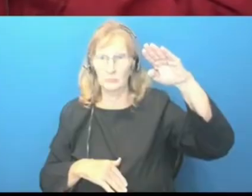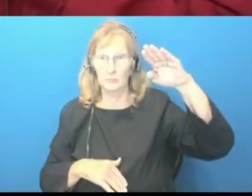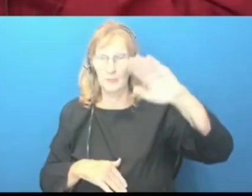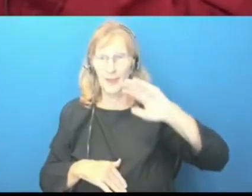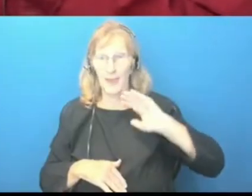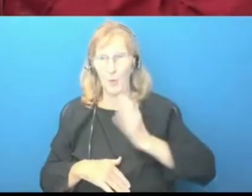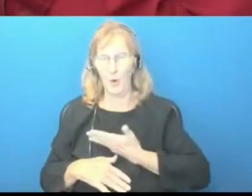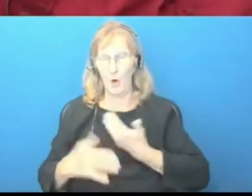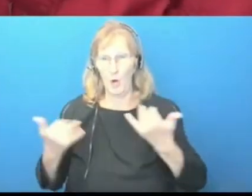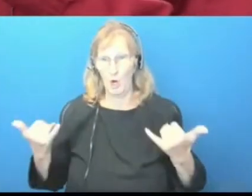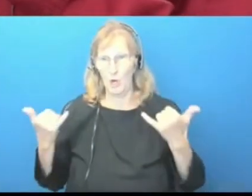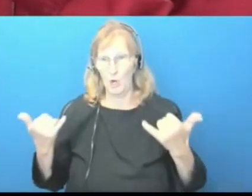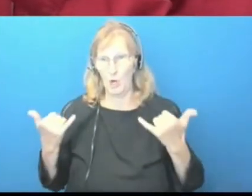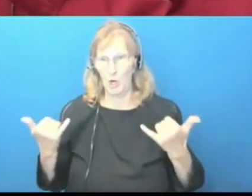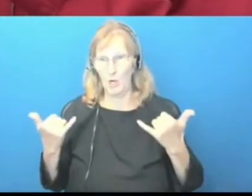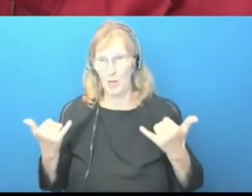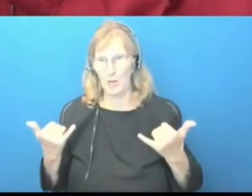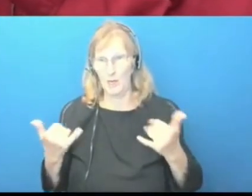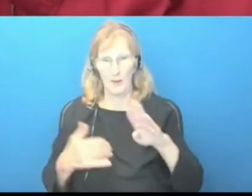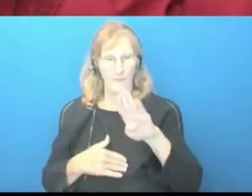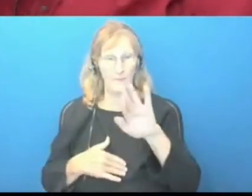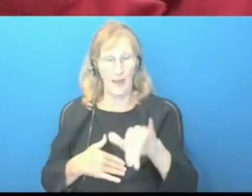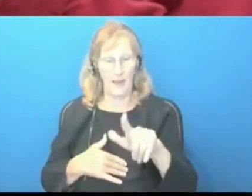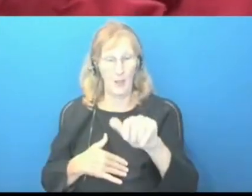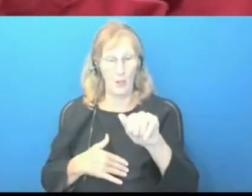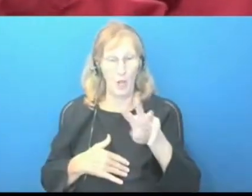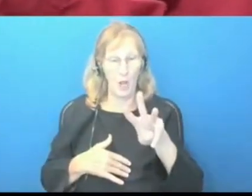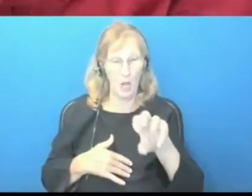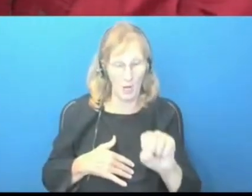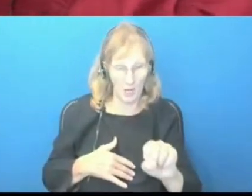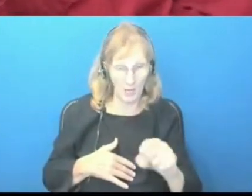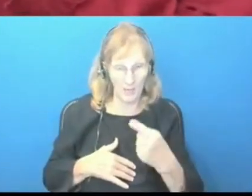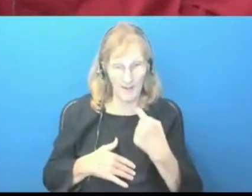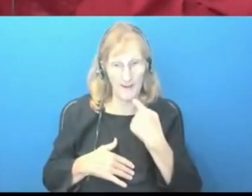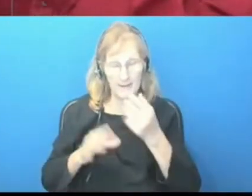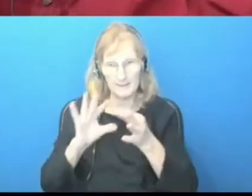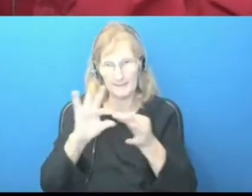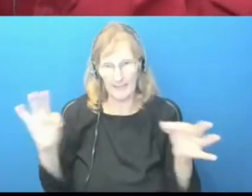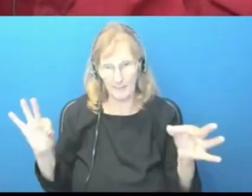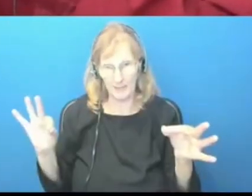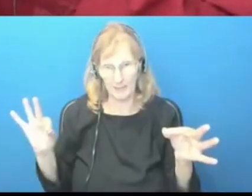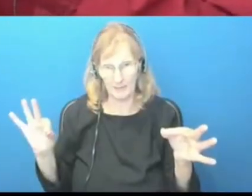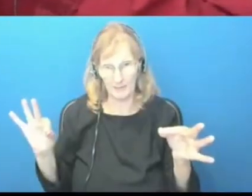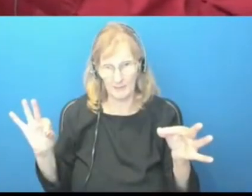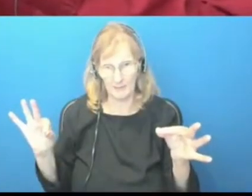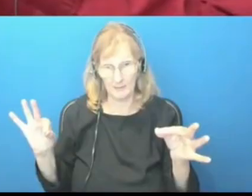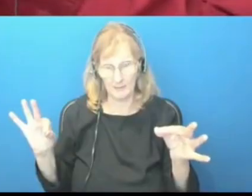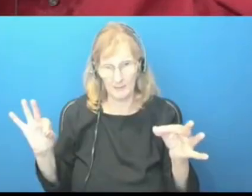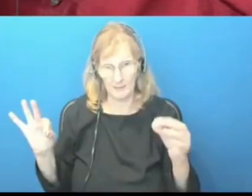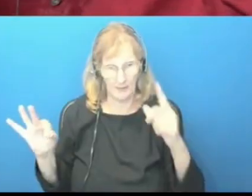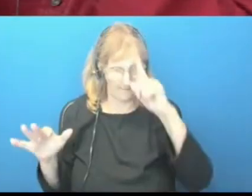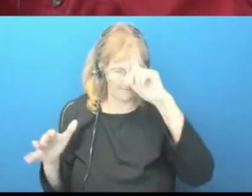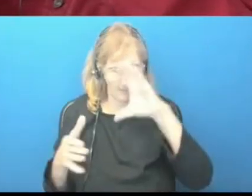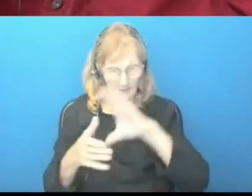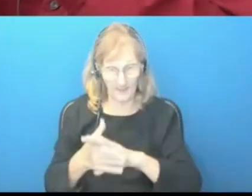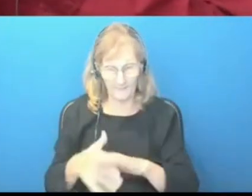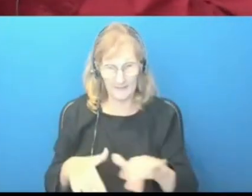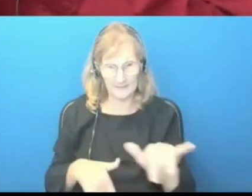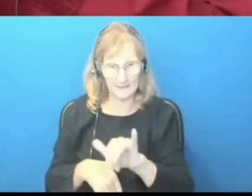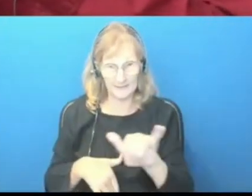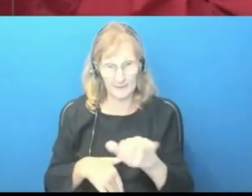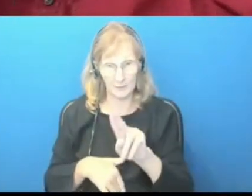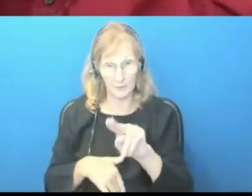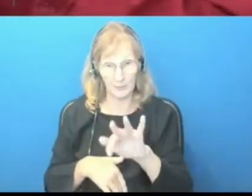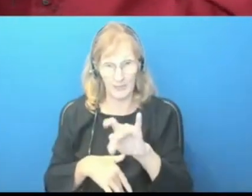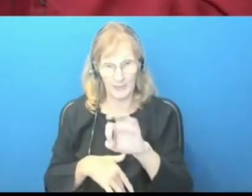current bylaws, and our current statement of faith are very similar to that of the United Church of